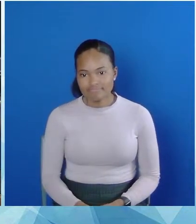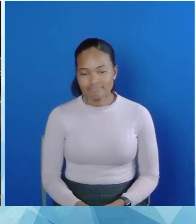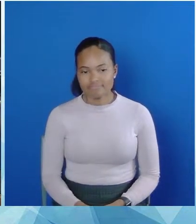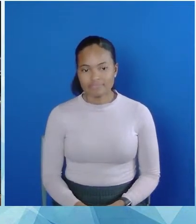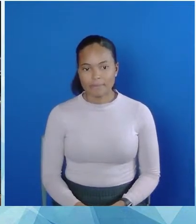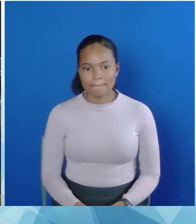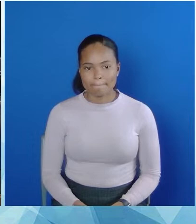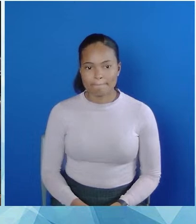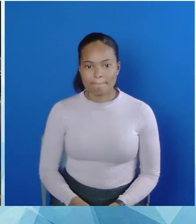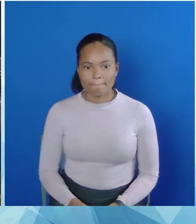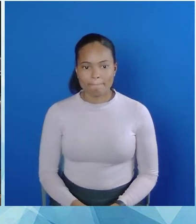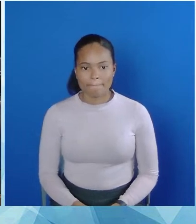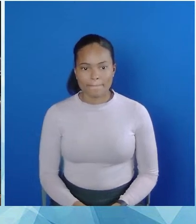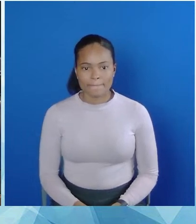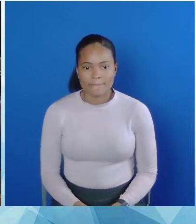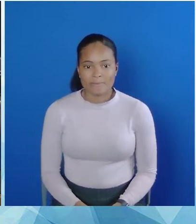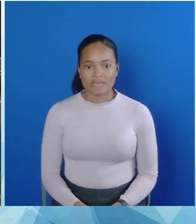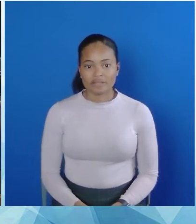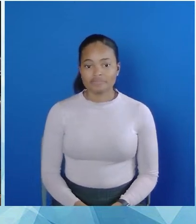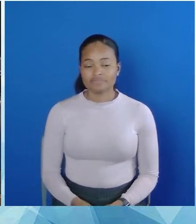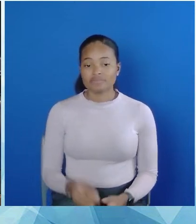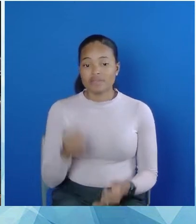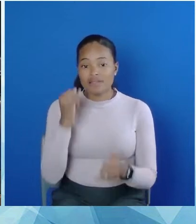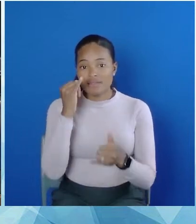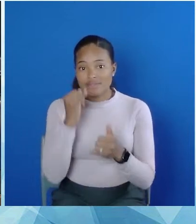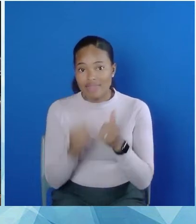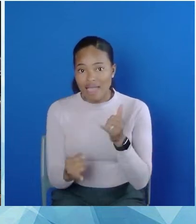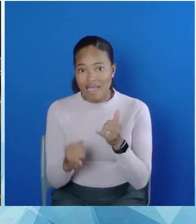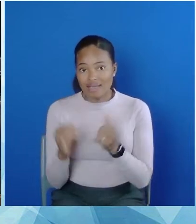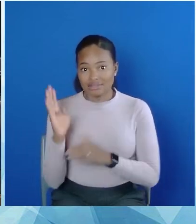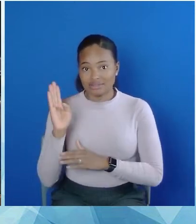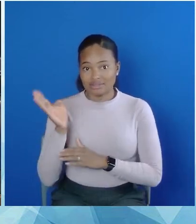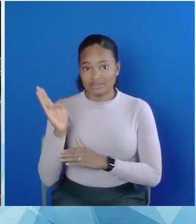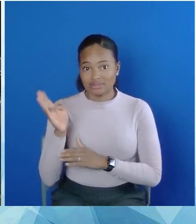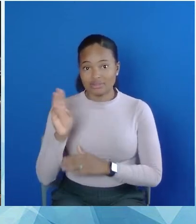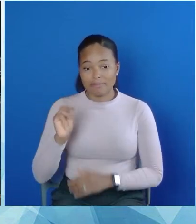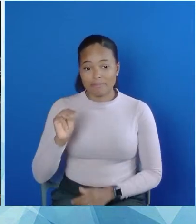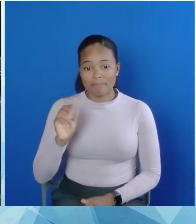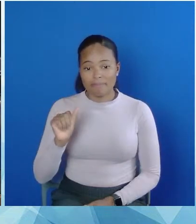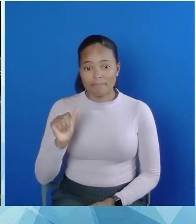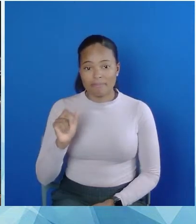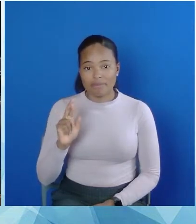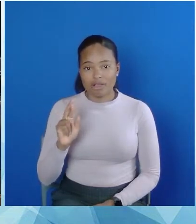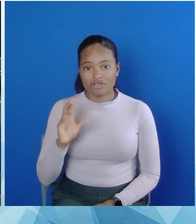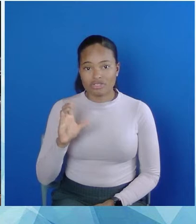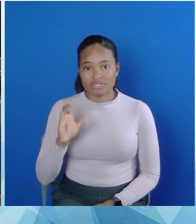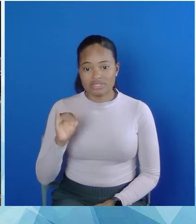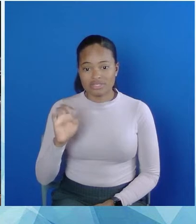And last to speak, I have Marcy Brarenberg.